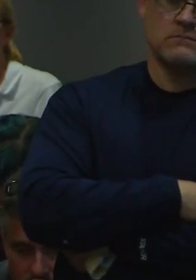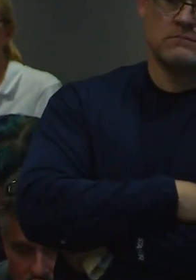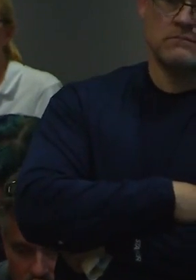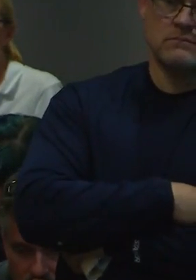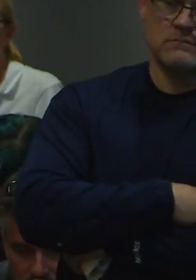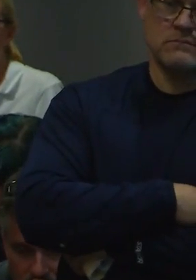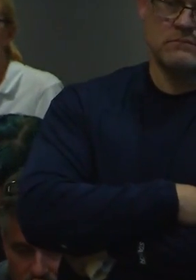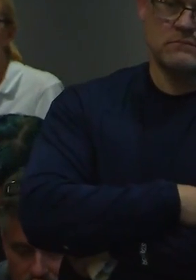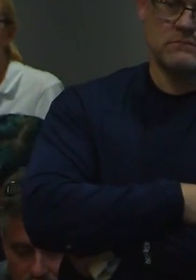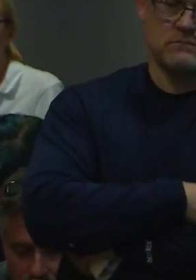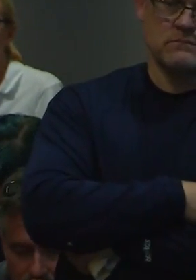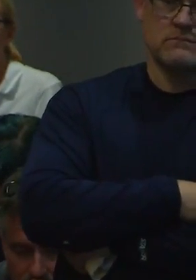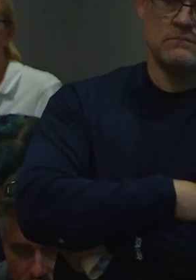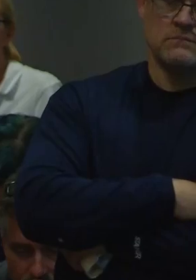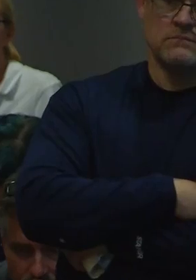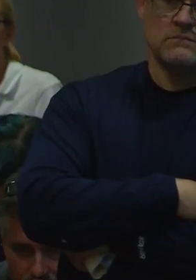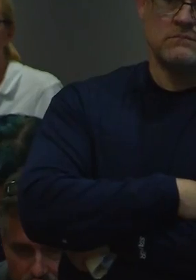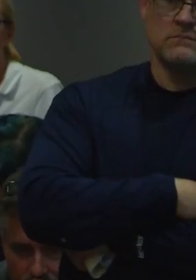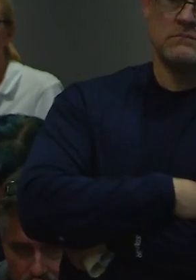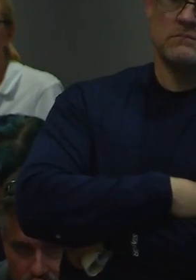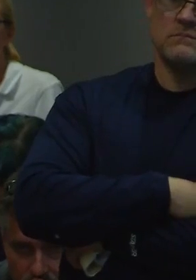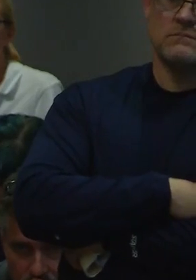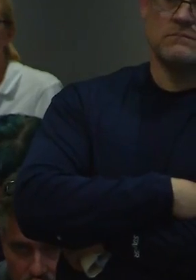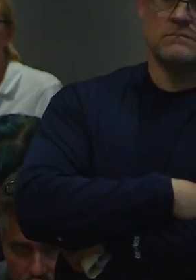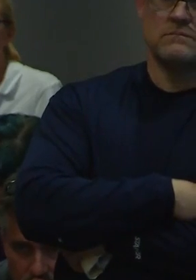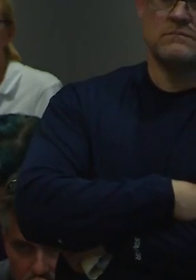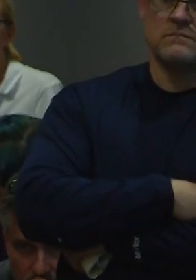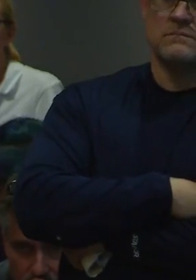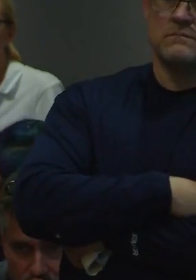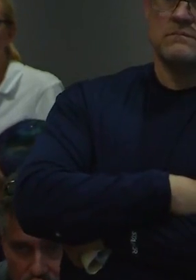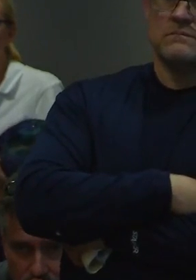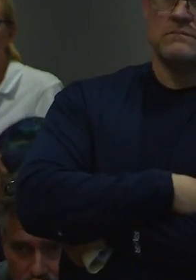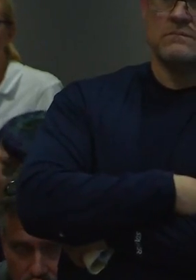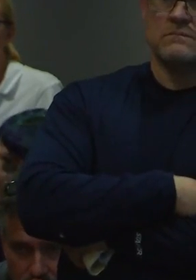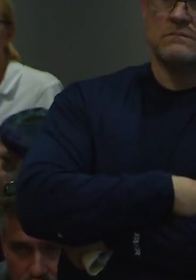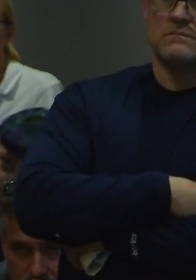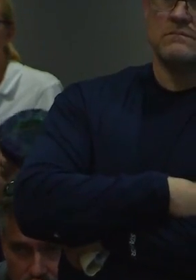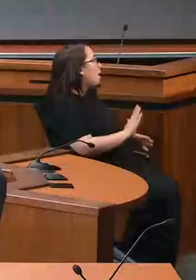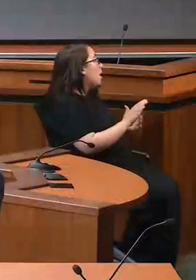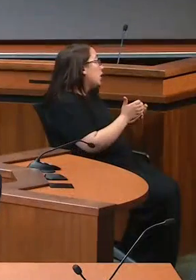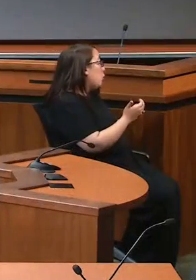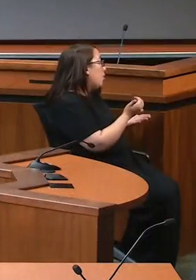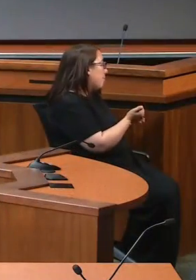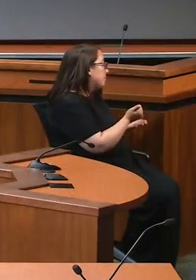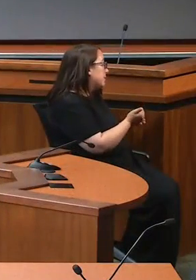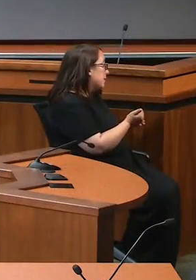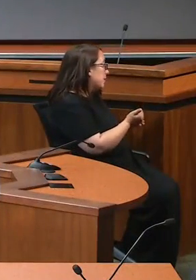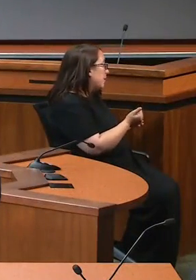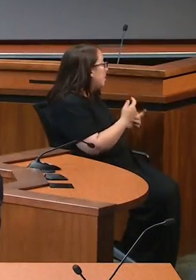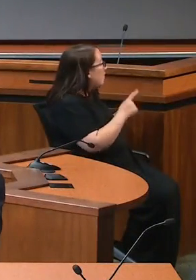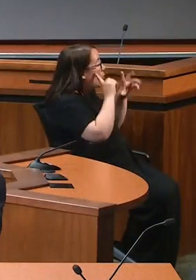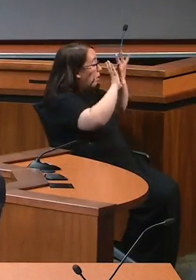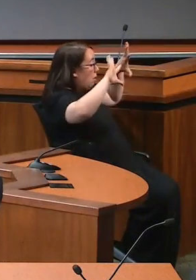permeable, would not have a significant reduction effect? It all cumulatively helps. Within the scale and the